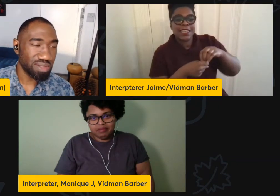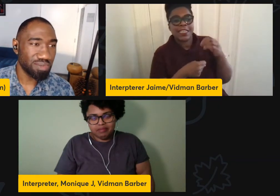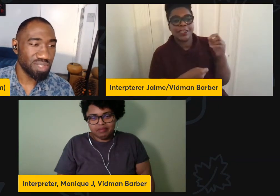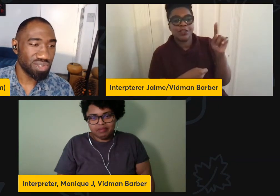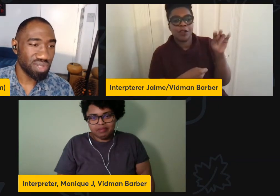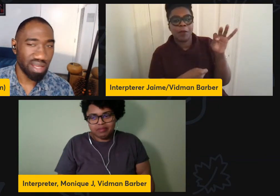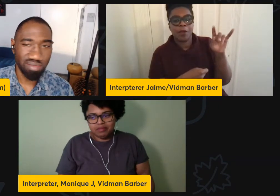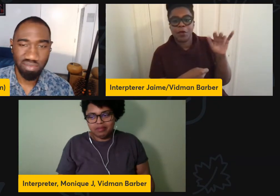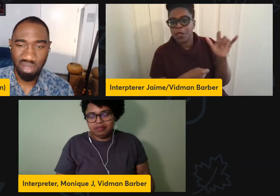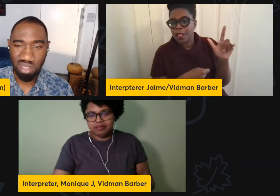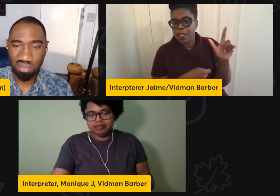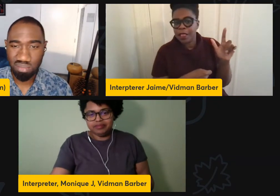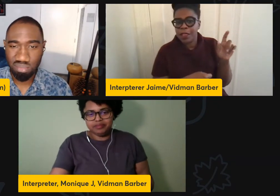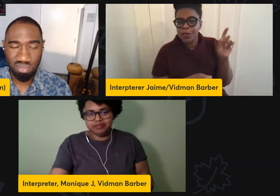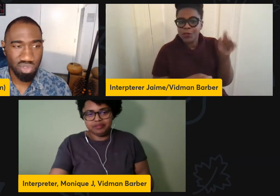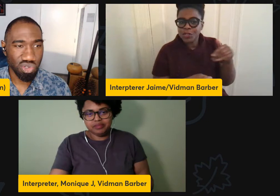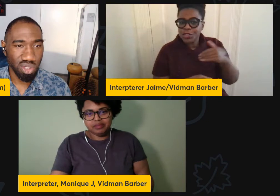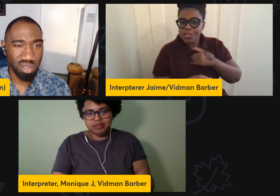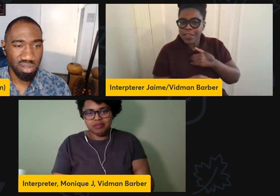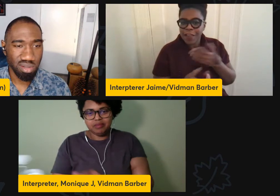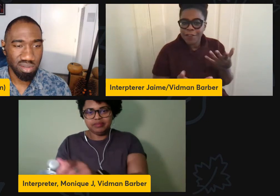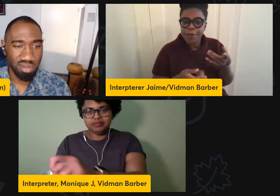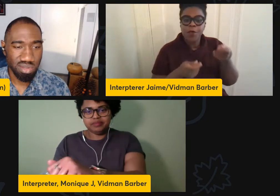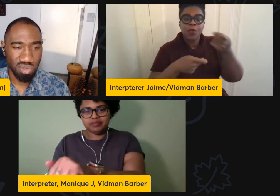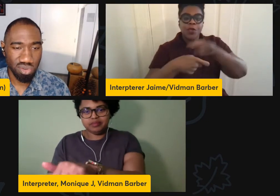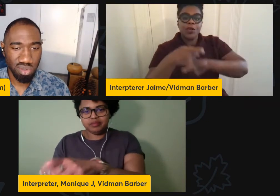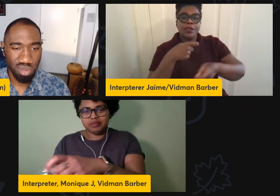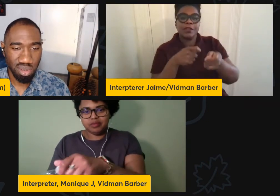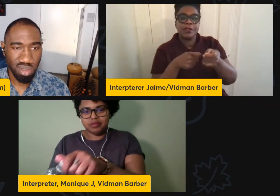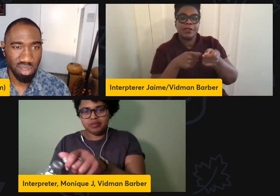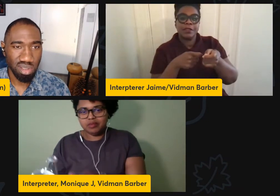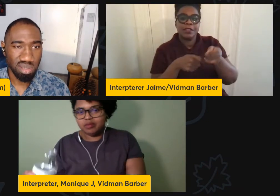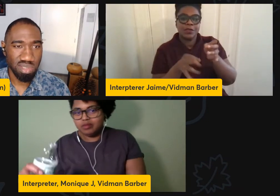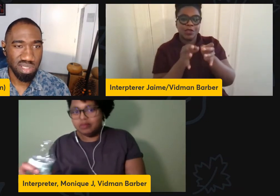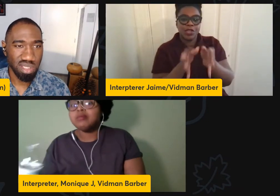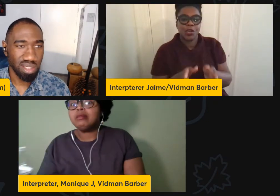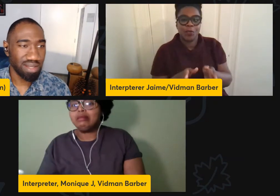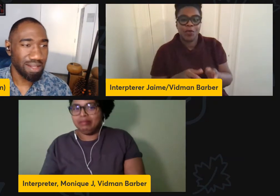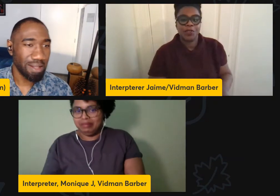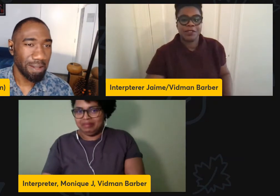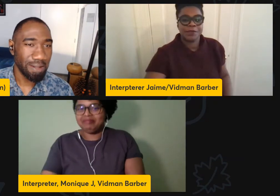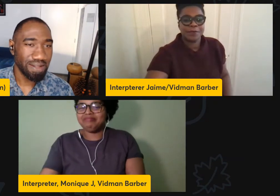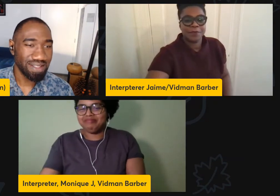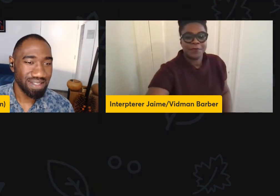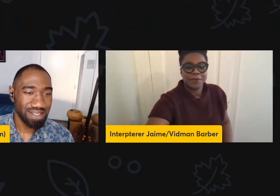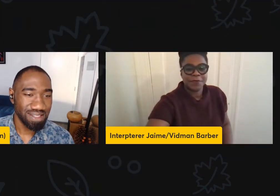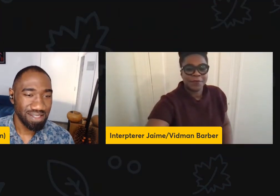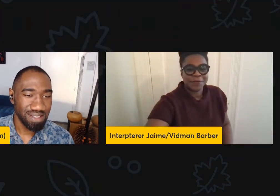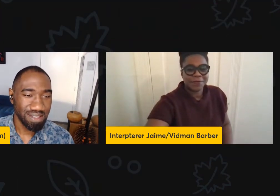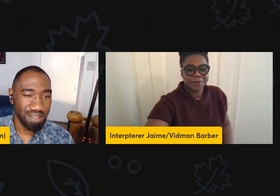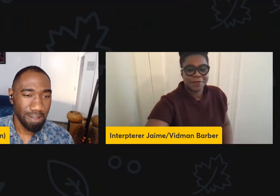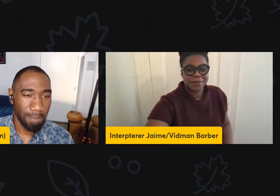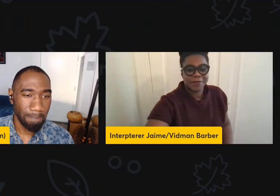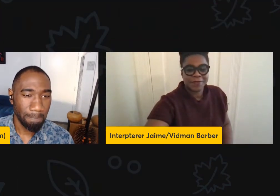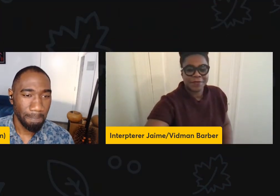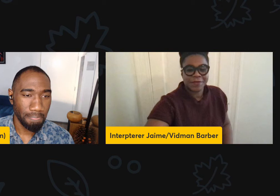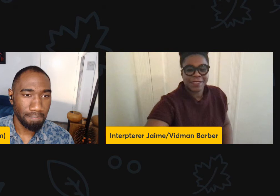And we should have him join soon. Let me see.